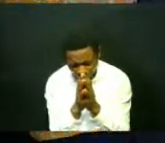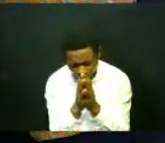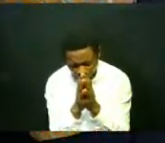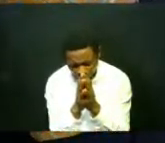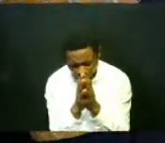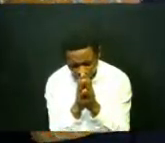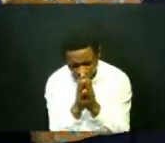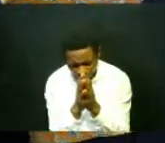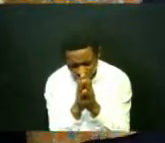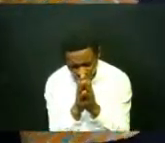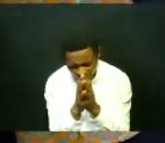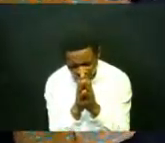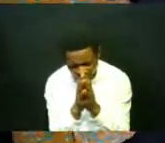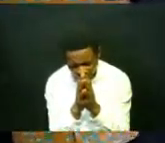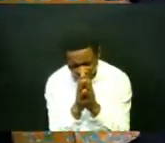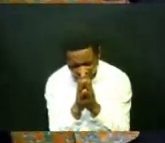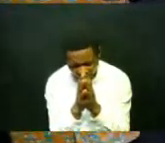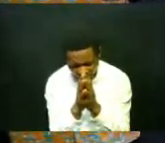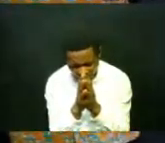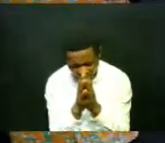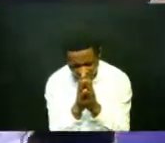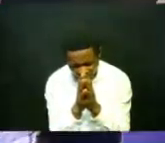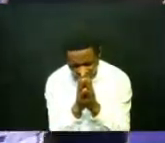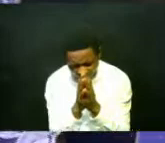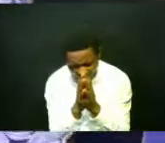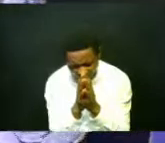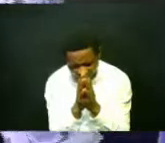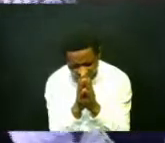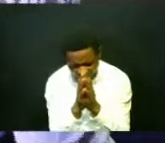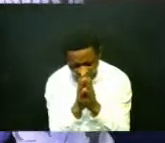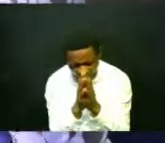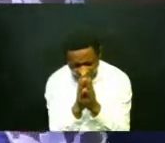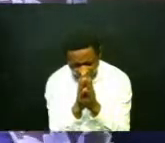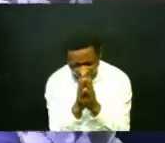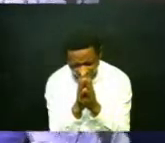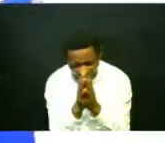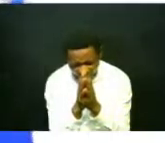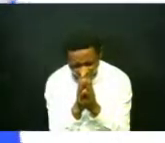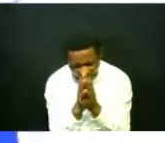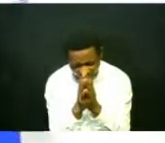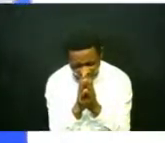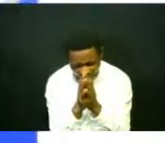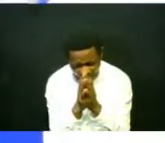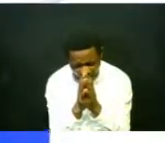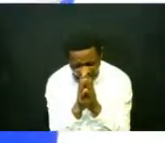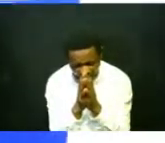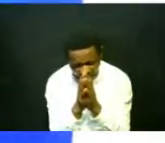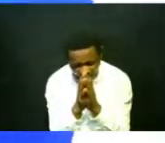Send us out of the world.